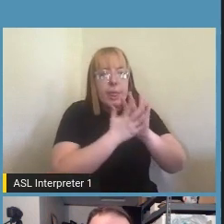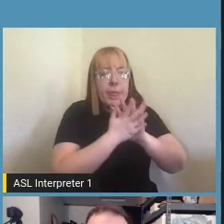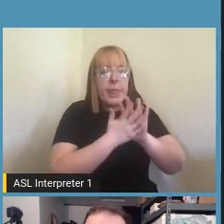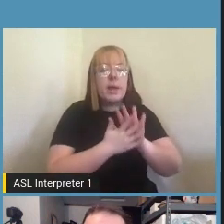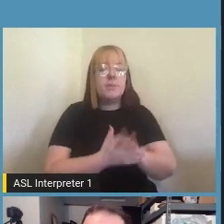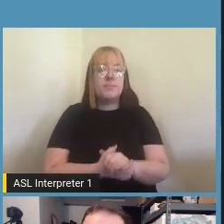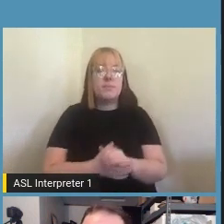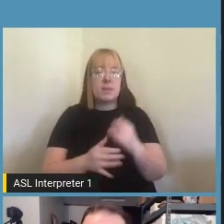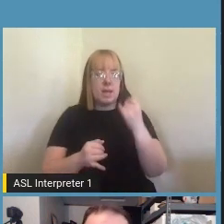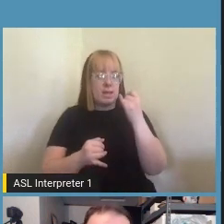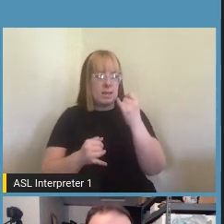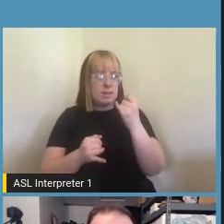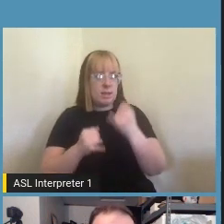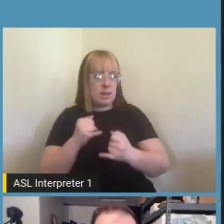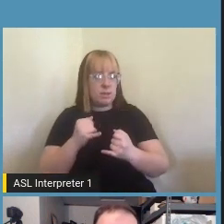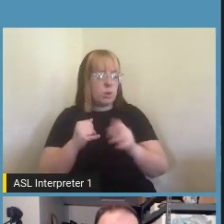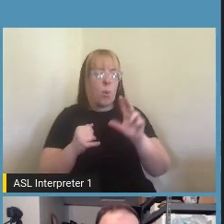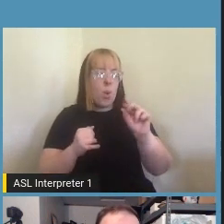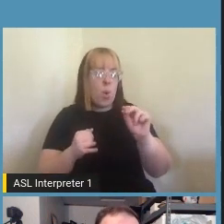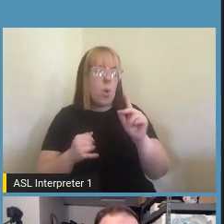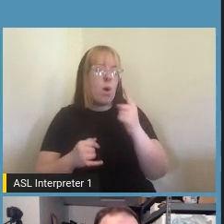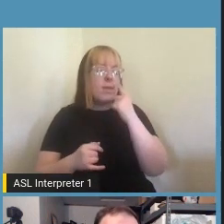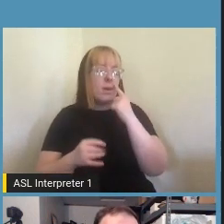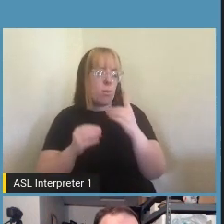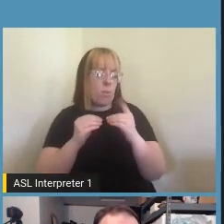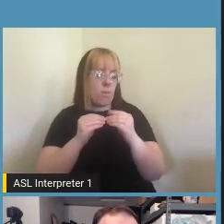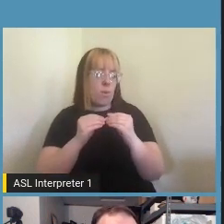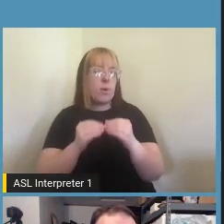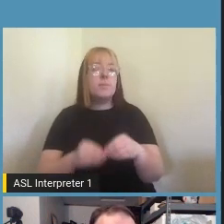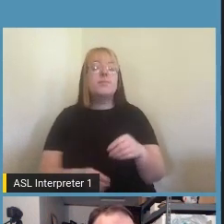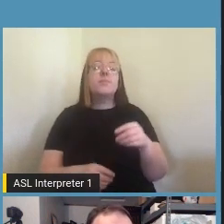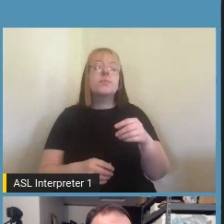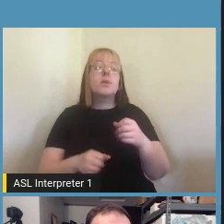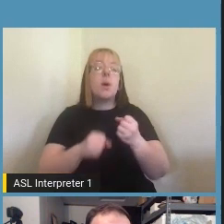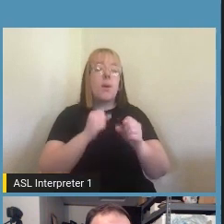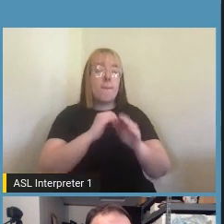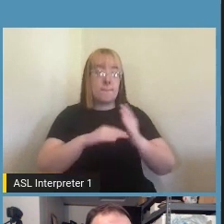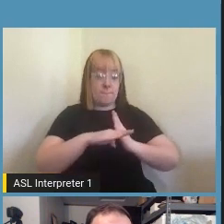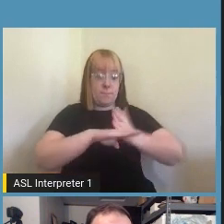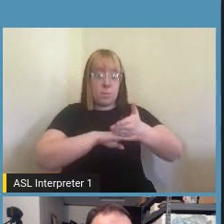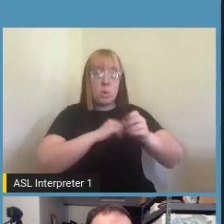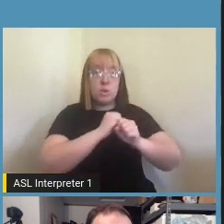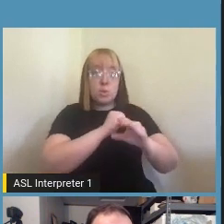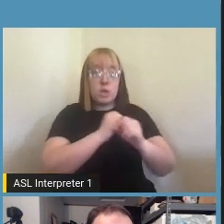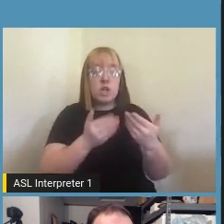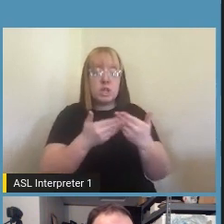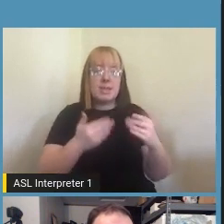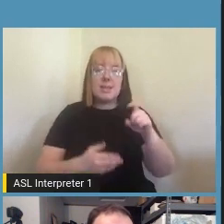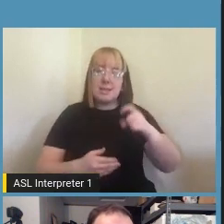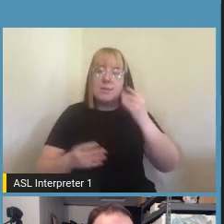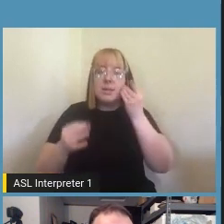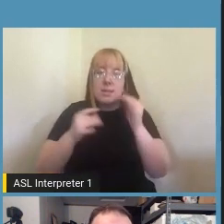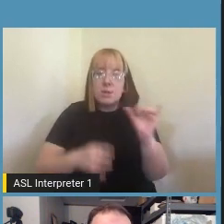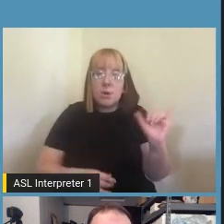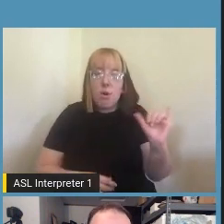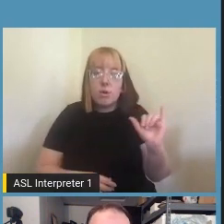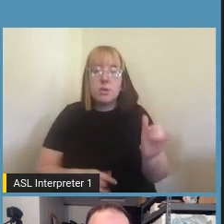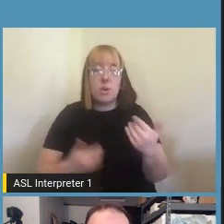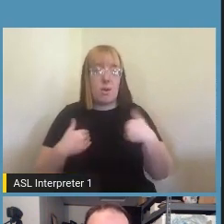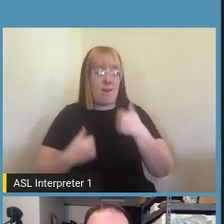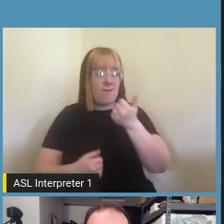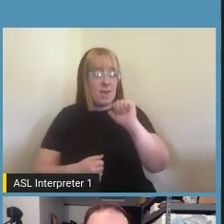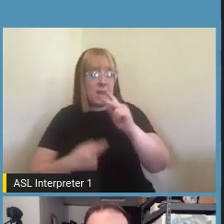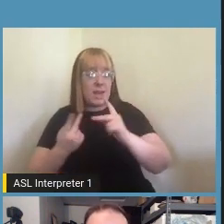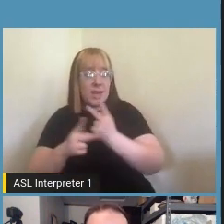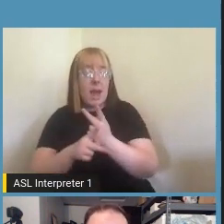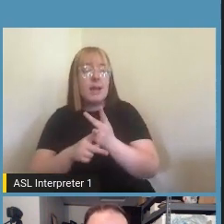I'm sorry, I don't think this is the last one. One more after this. There's post-production things to consider. Do you have any kind of video editing